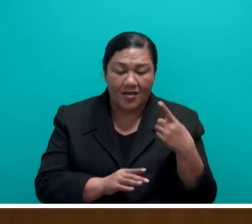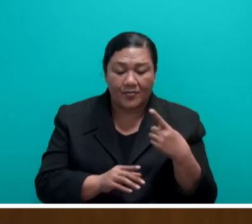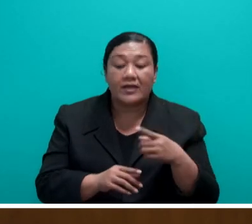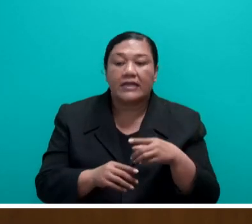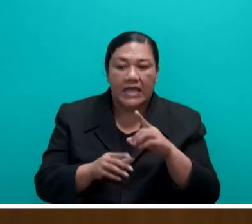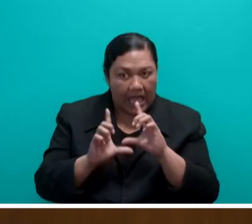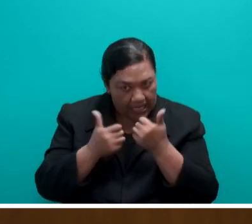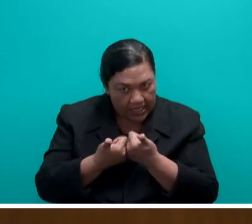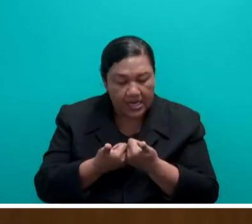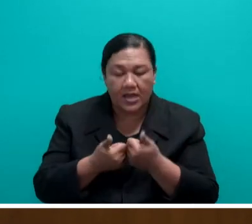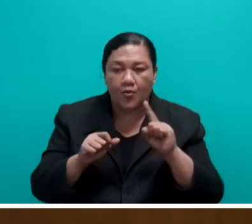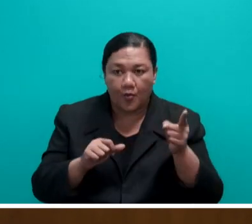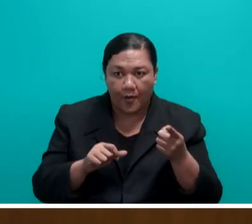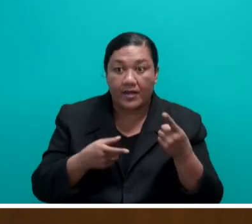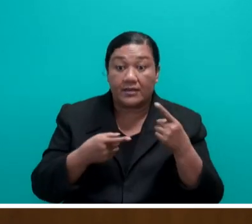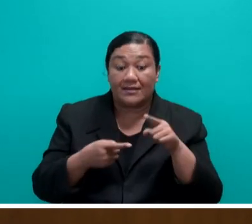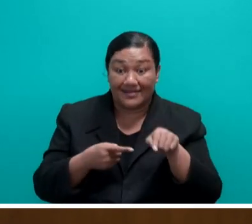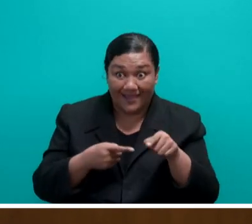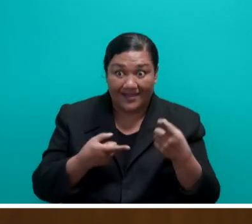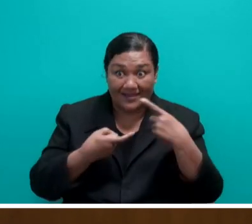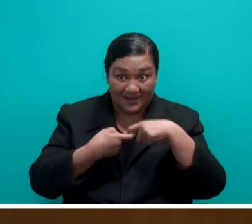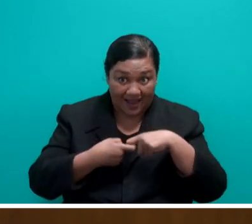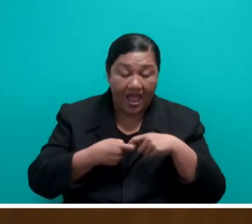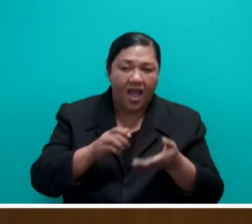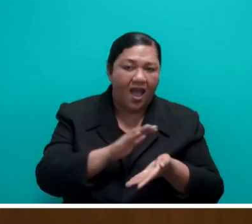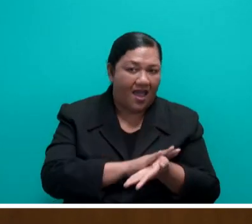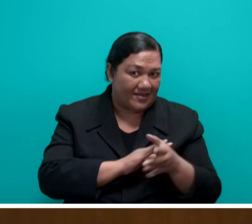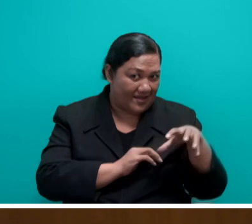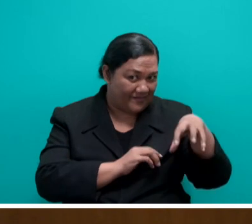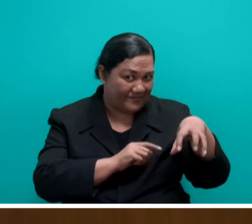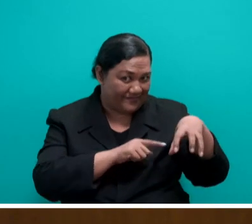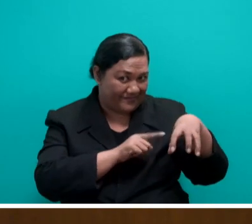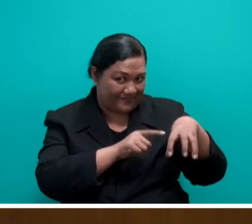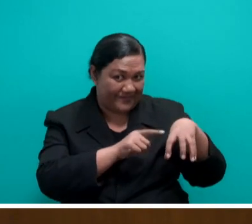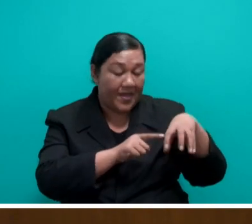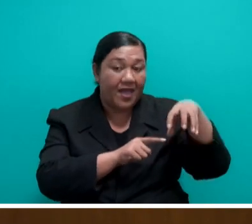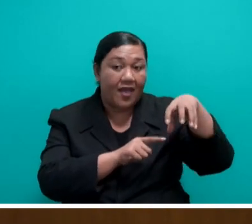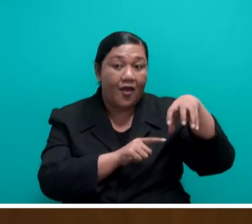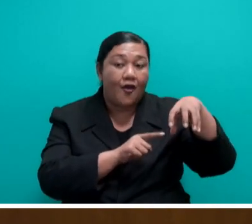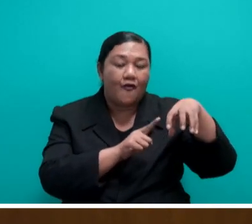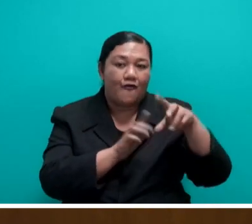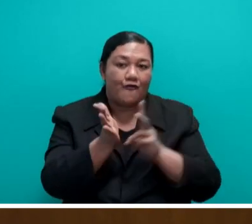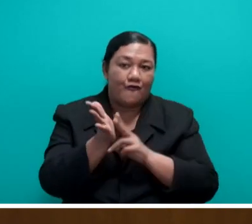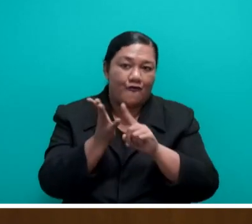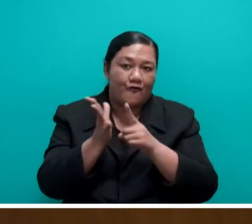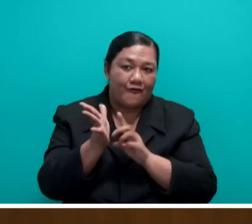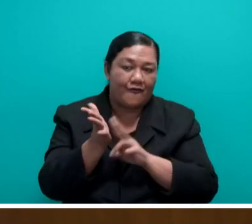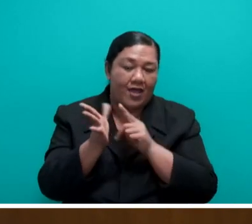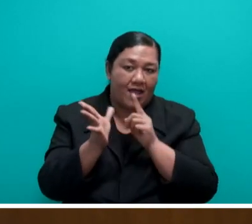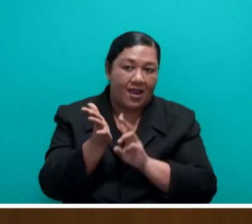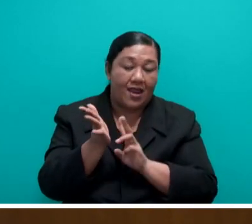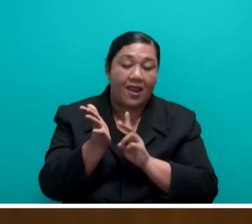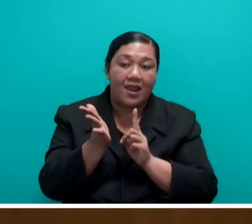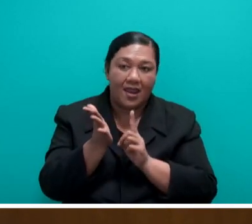be considered under the umbrella of the Wu-Vale Partnership, which includes support in the development of our